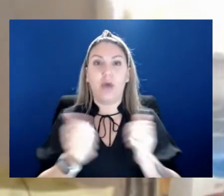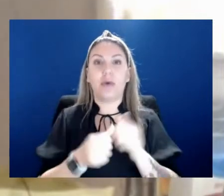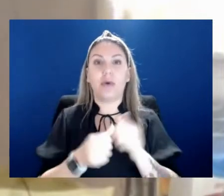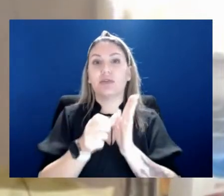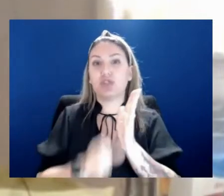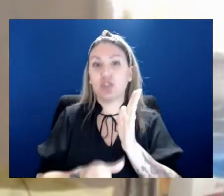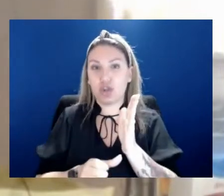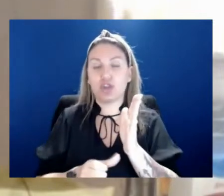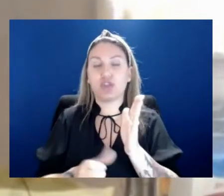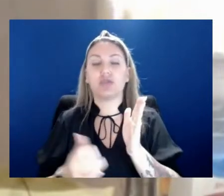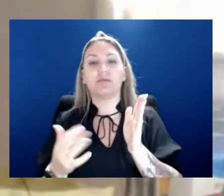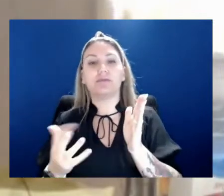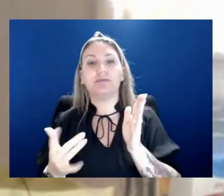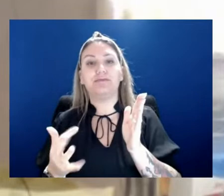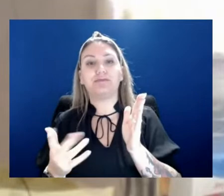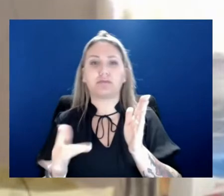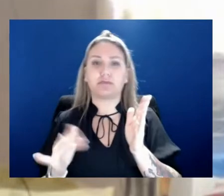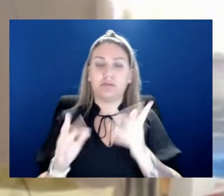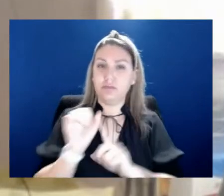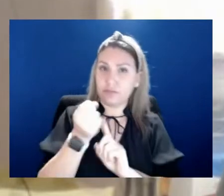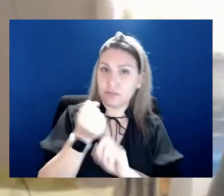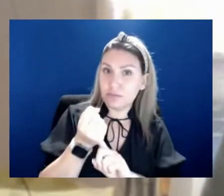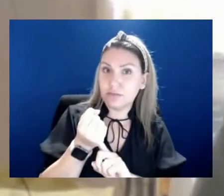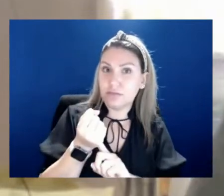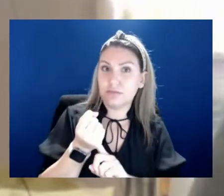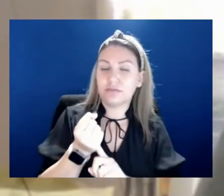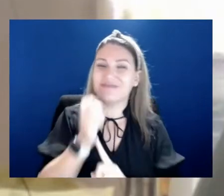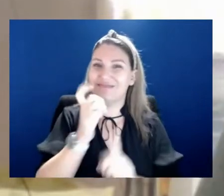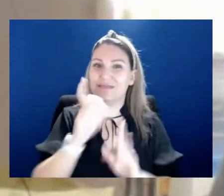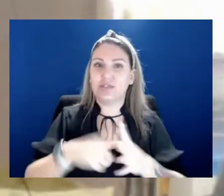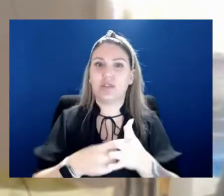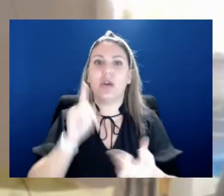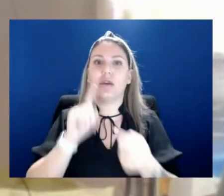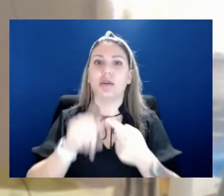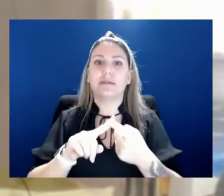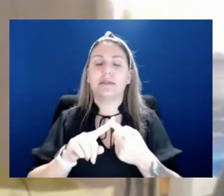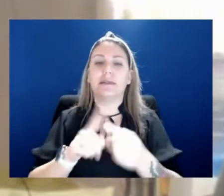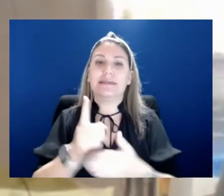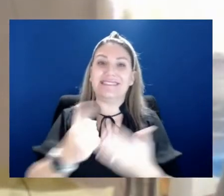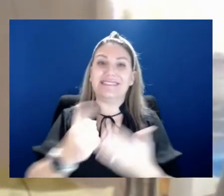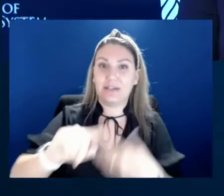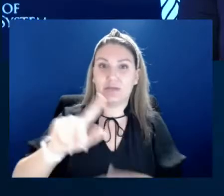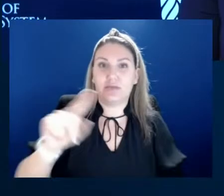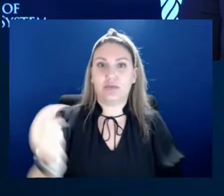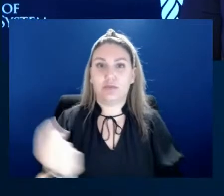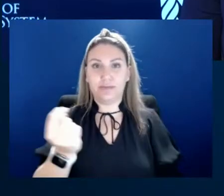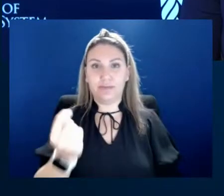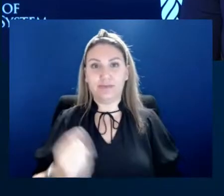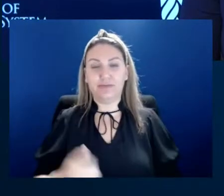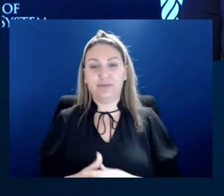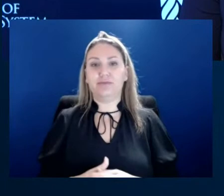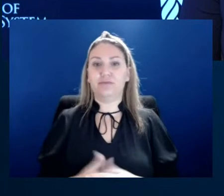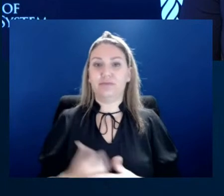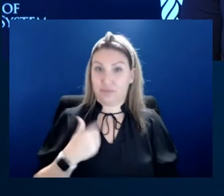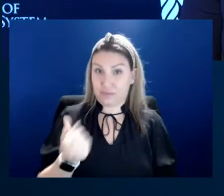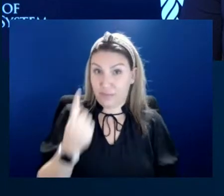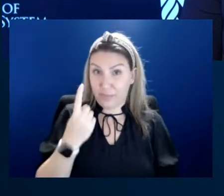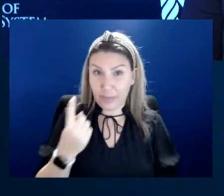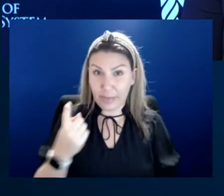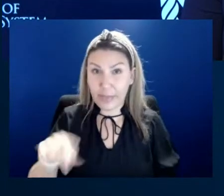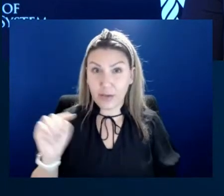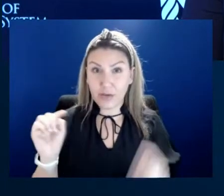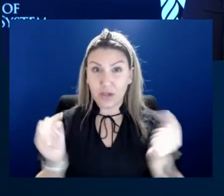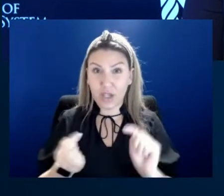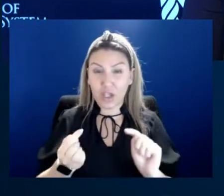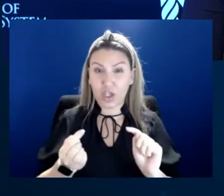surgical cases and interchange won't begin till next Tuesday. I understand that these injuries, if you're